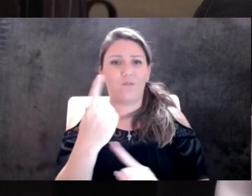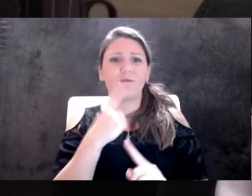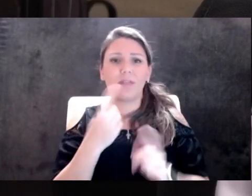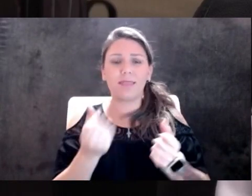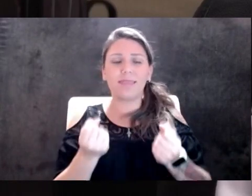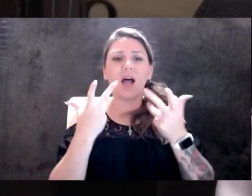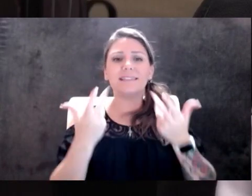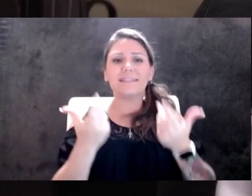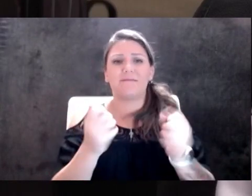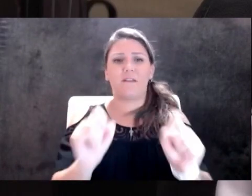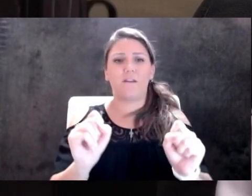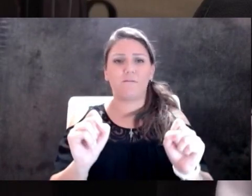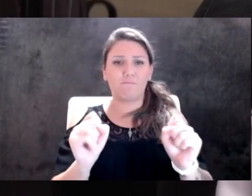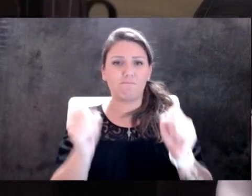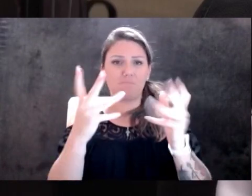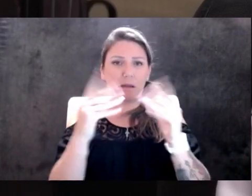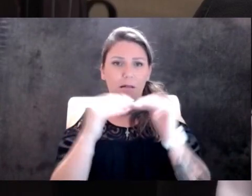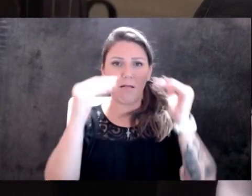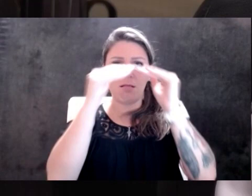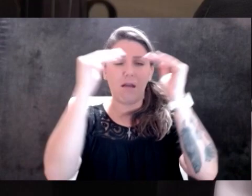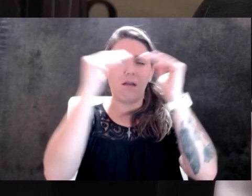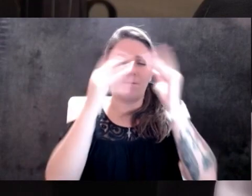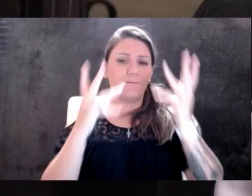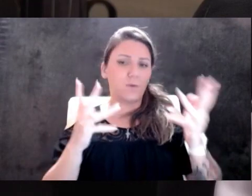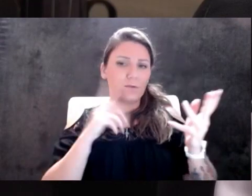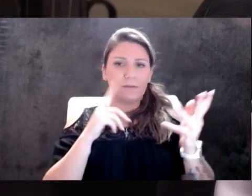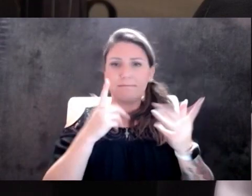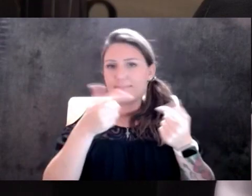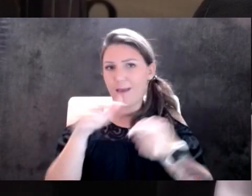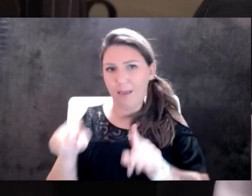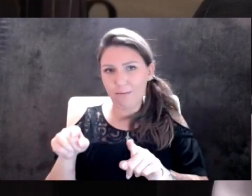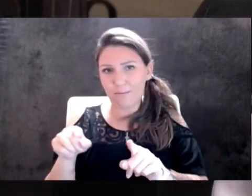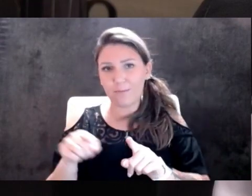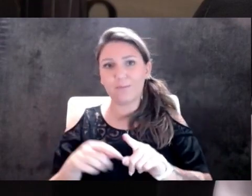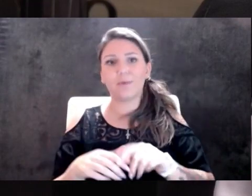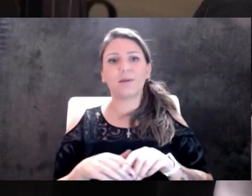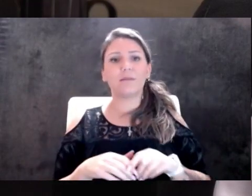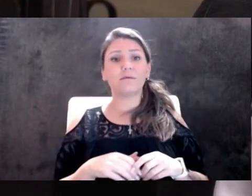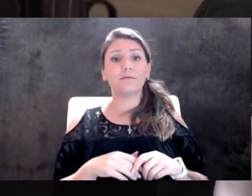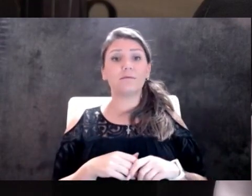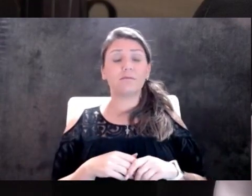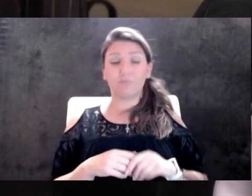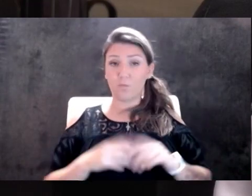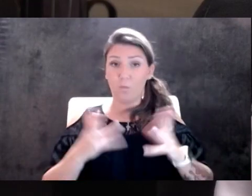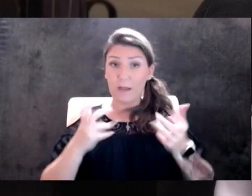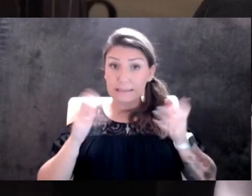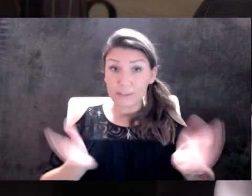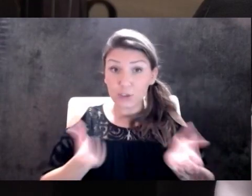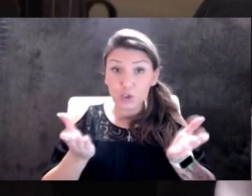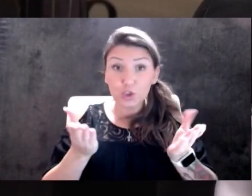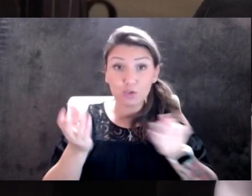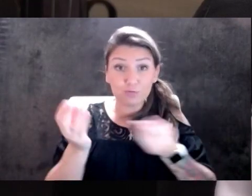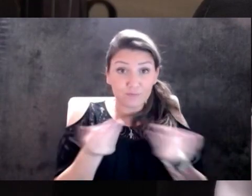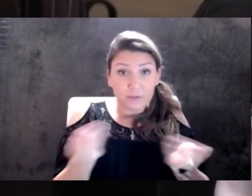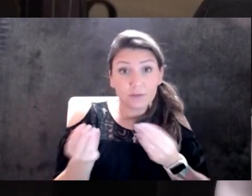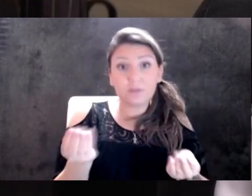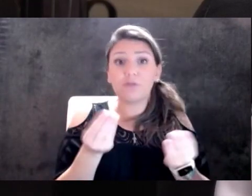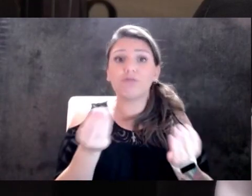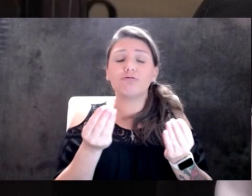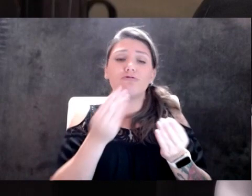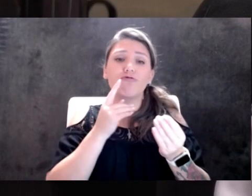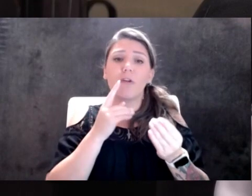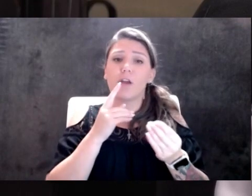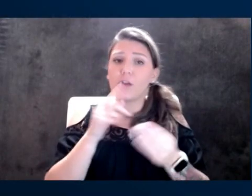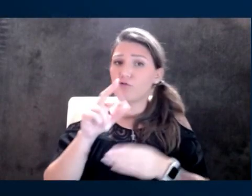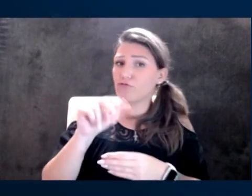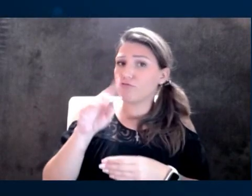many levels that are taking place to encourage and facilitate the racial diversity in clinical